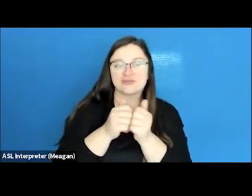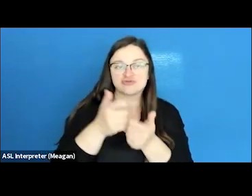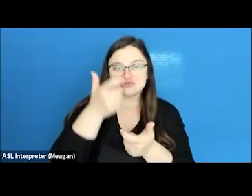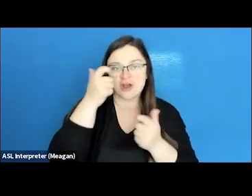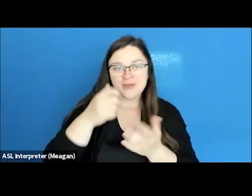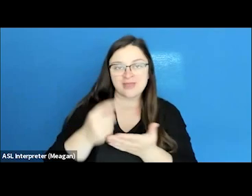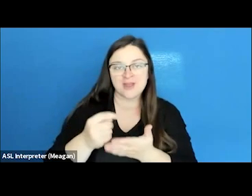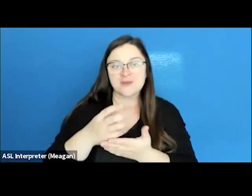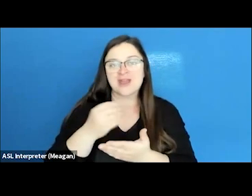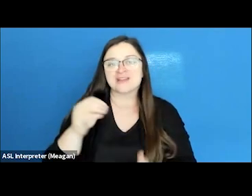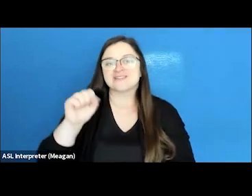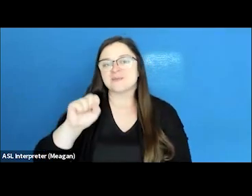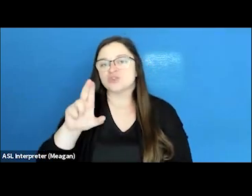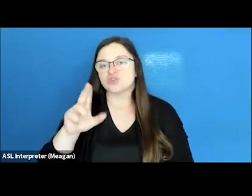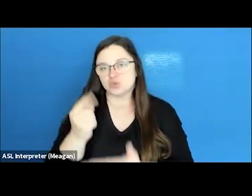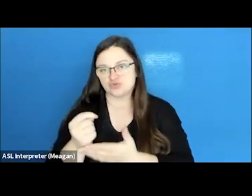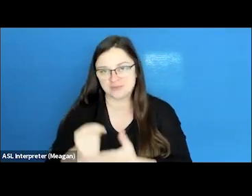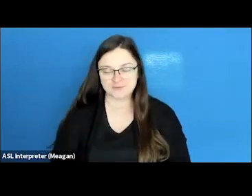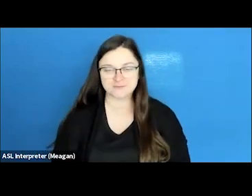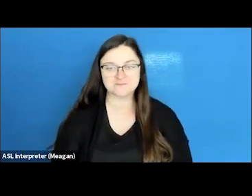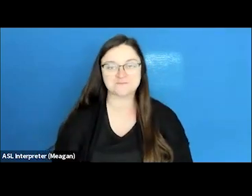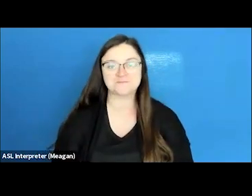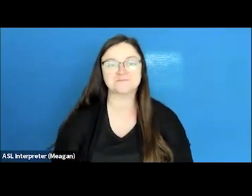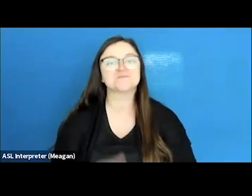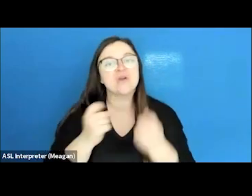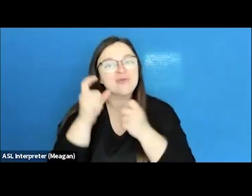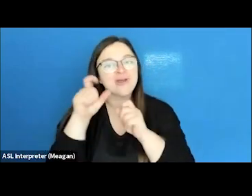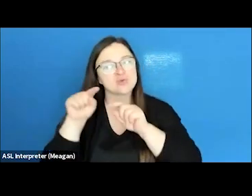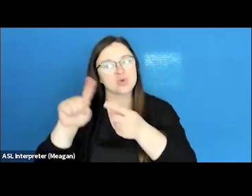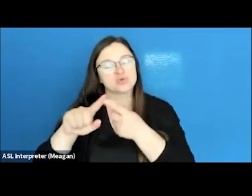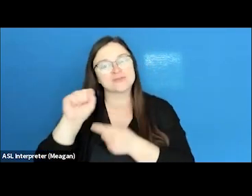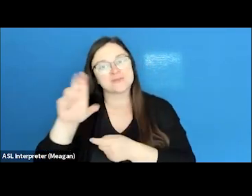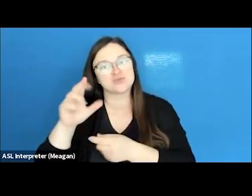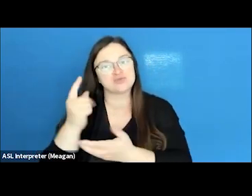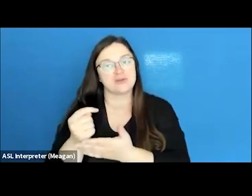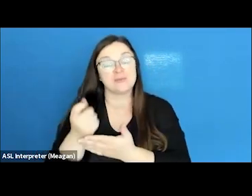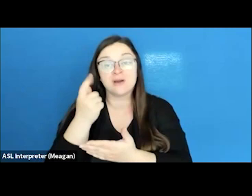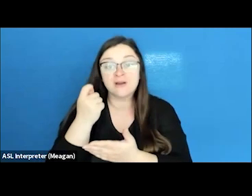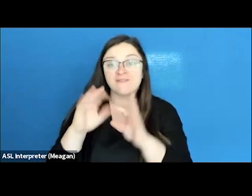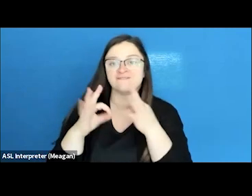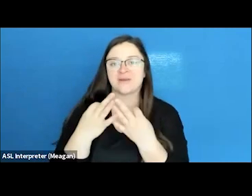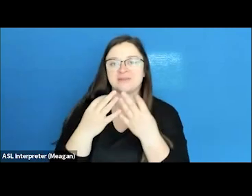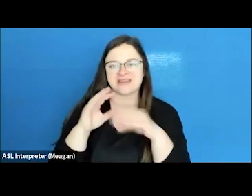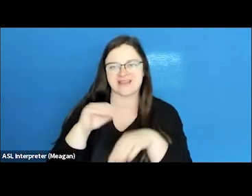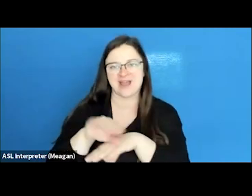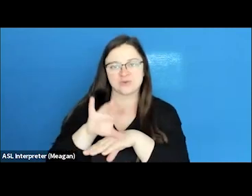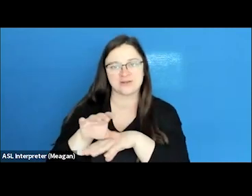everyone needs to go to their substance abuse treatment. But in addition to that, family counseling is an essential tool.